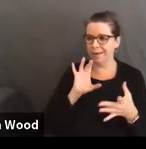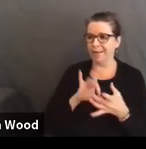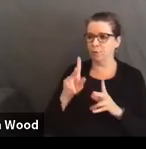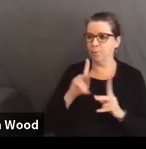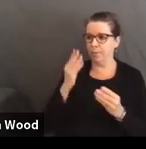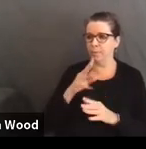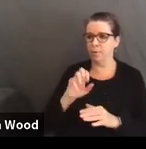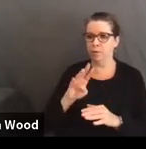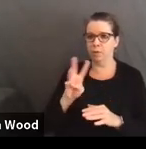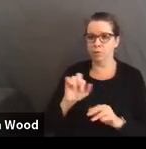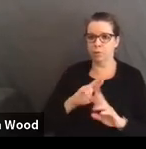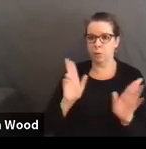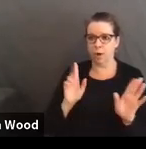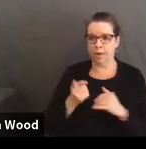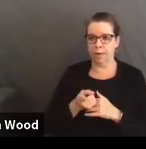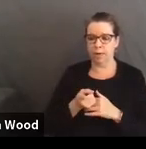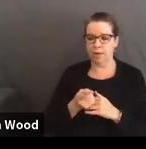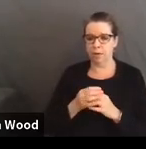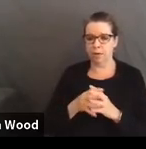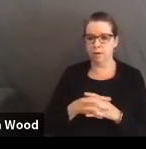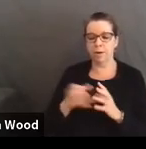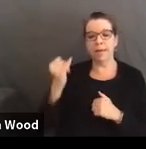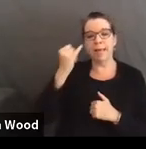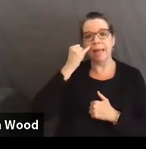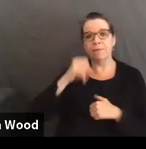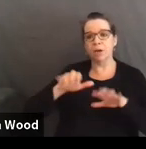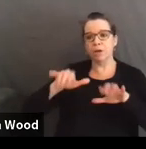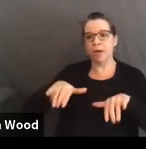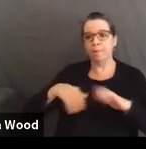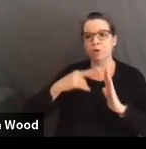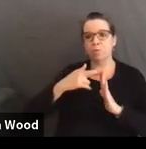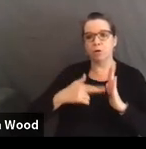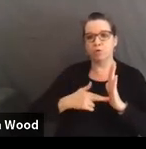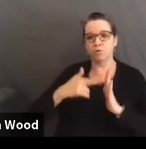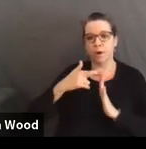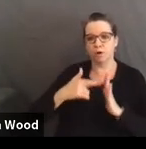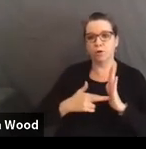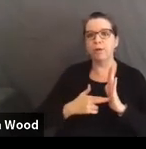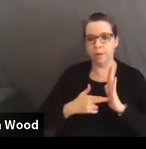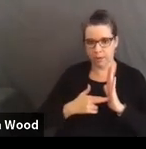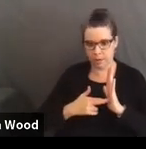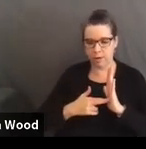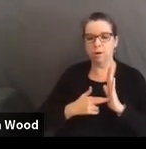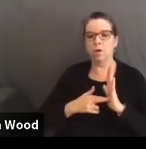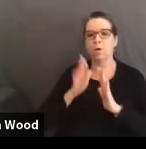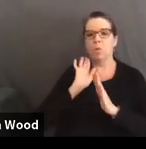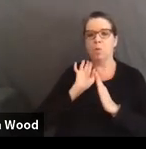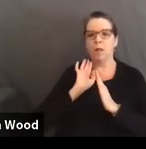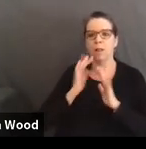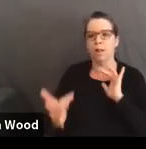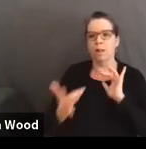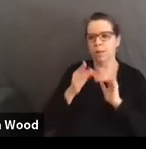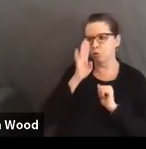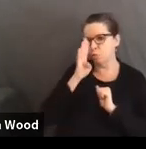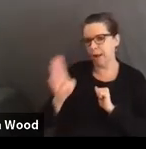them the survey? If they put in their registration, yeah, we can connect with you